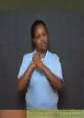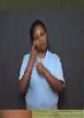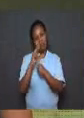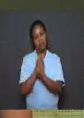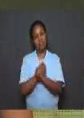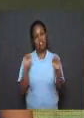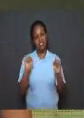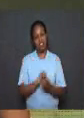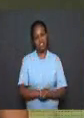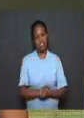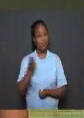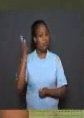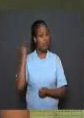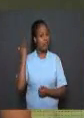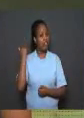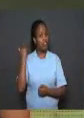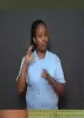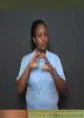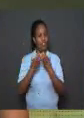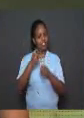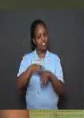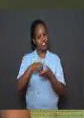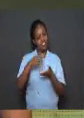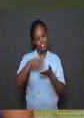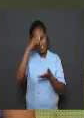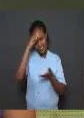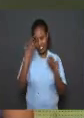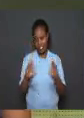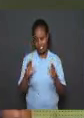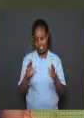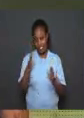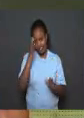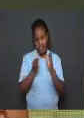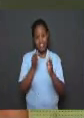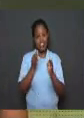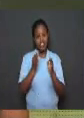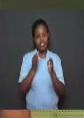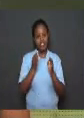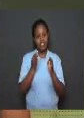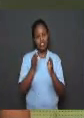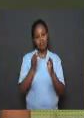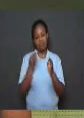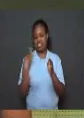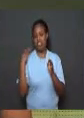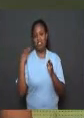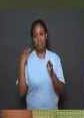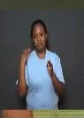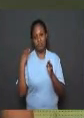Last time, we learned about judicial protection of the rights of